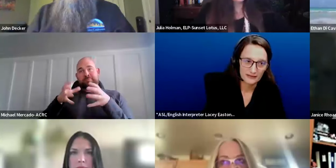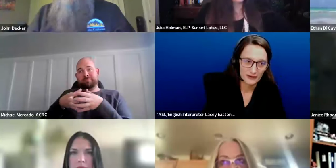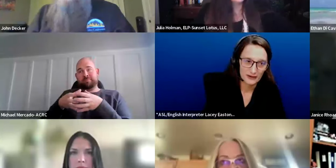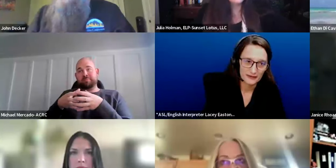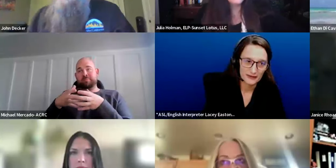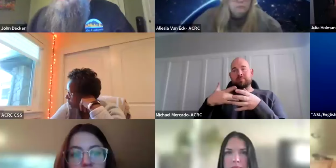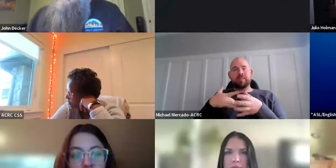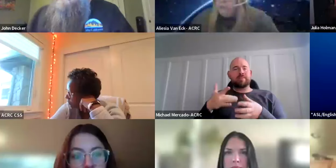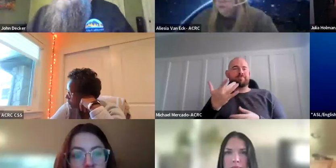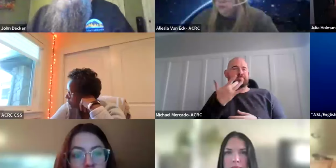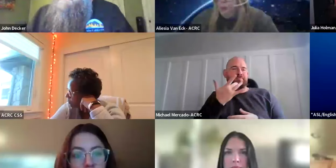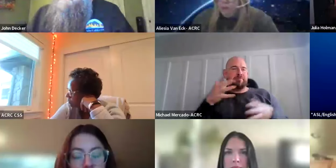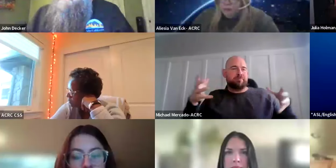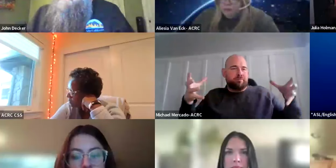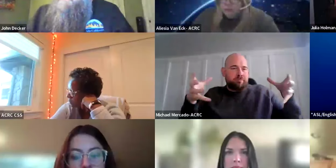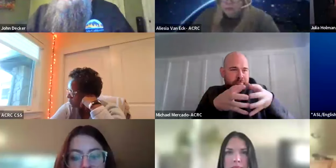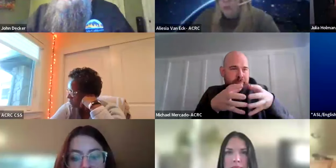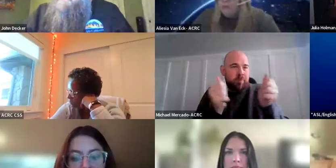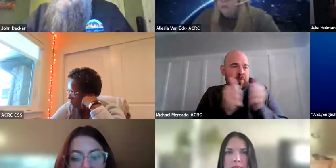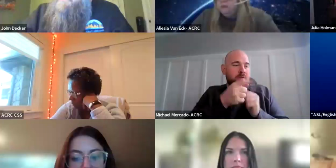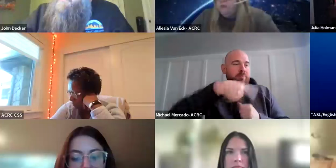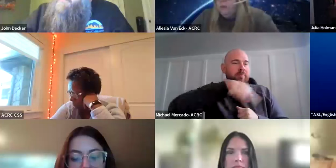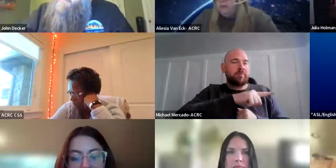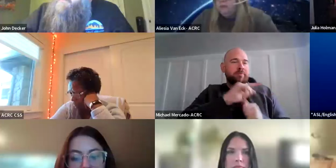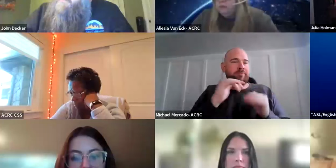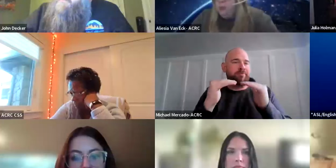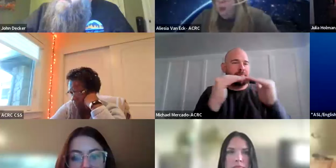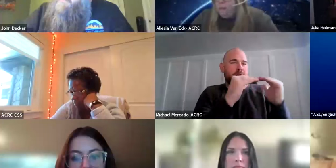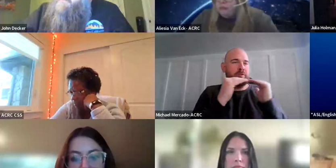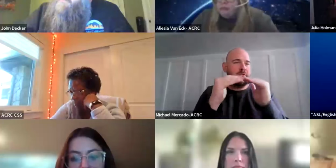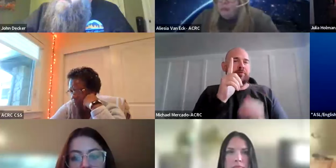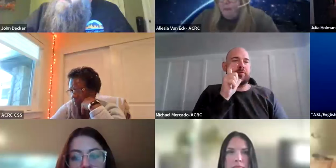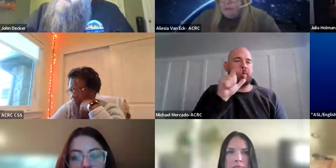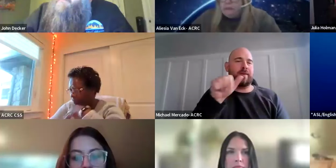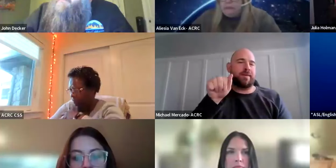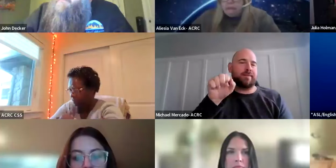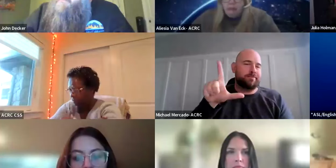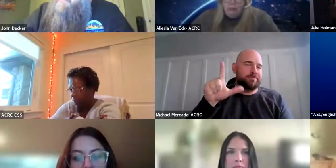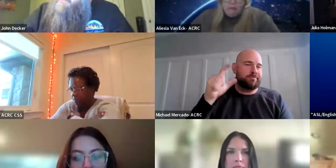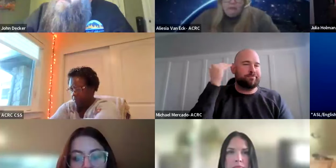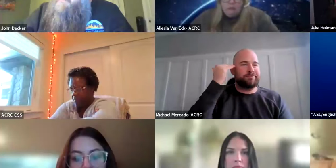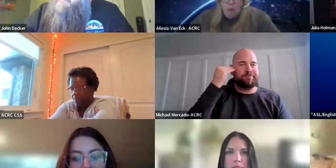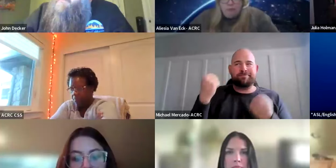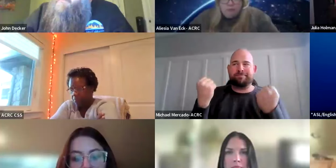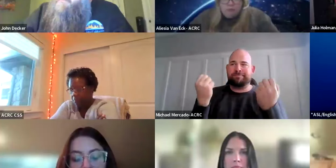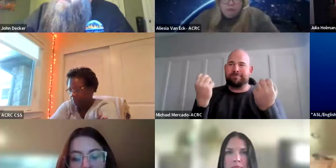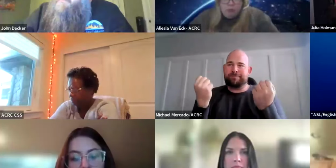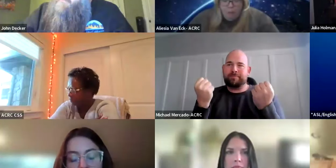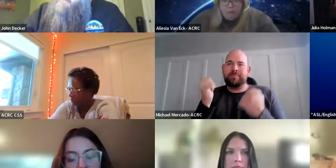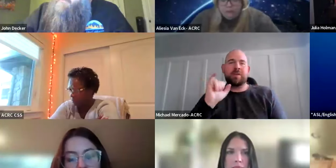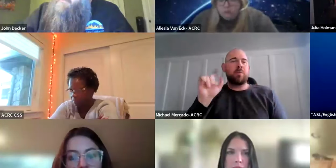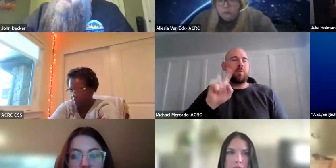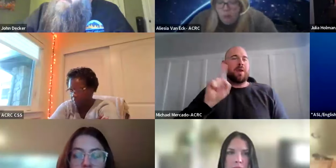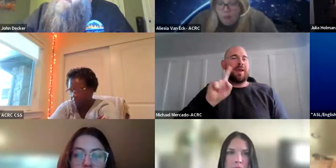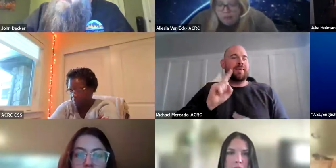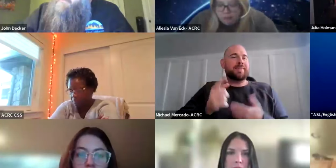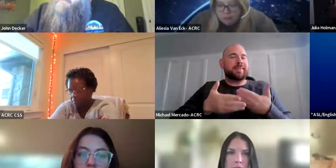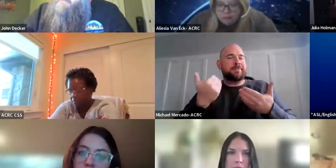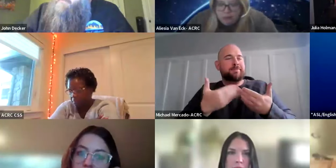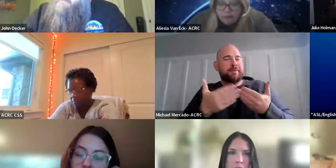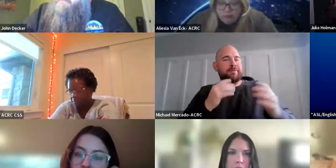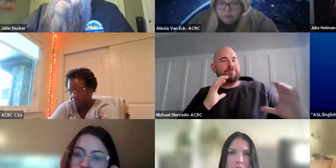most deaf and hard of hearing people typically prefer to socialize with other ASL users